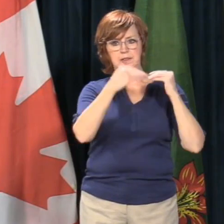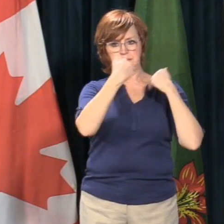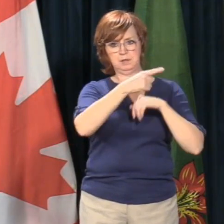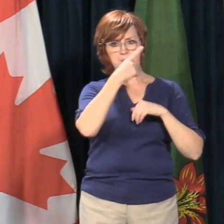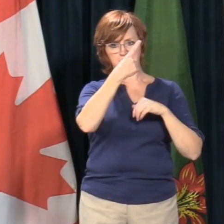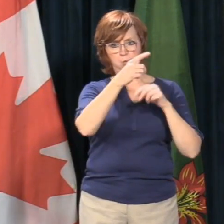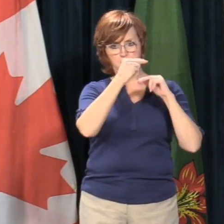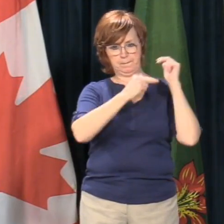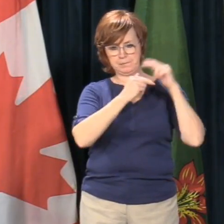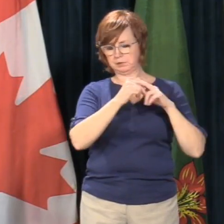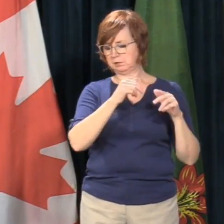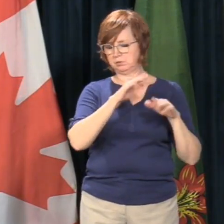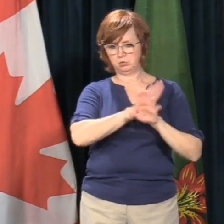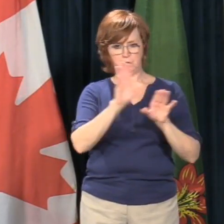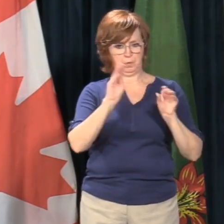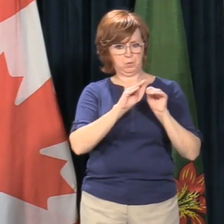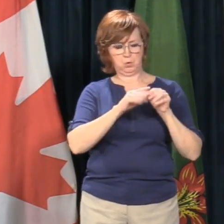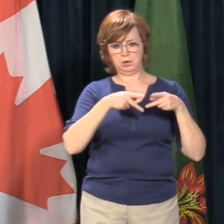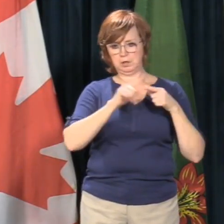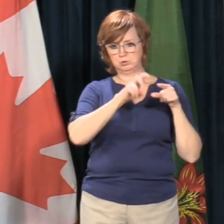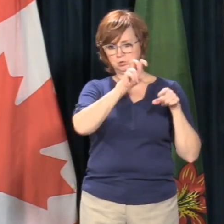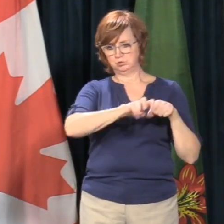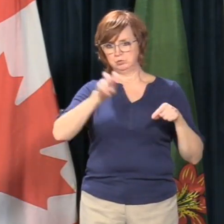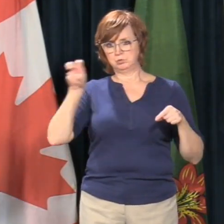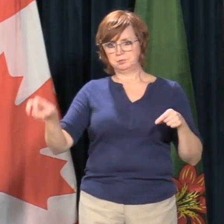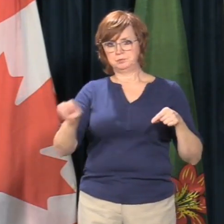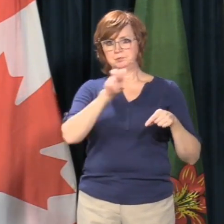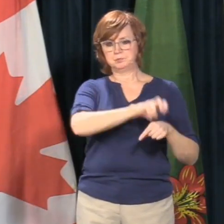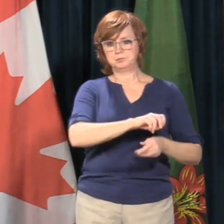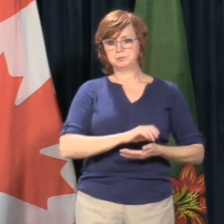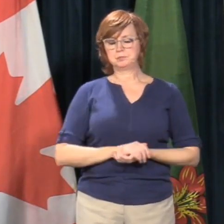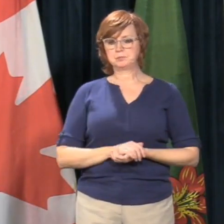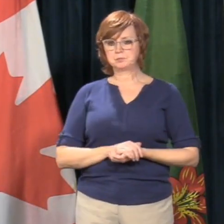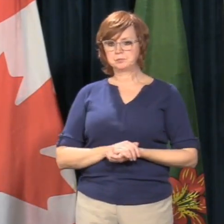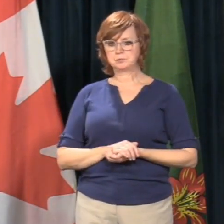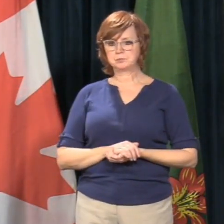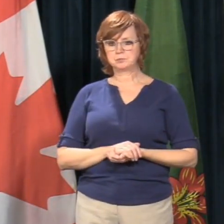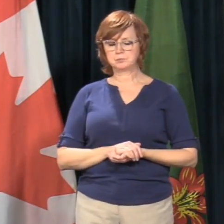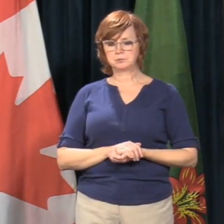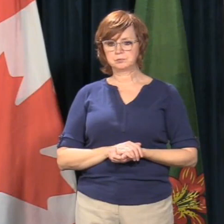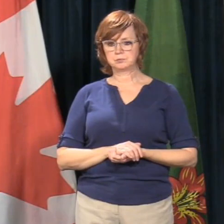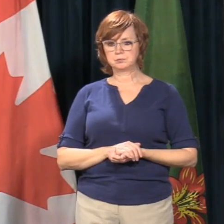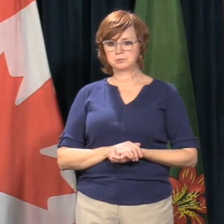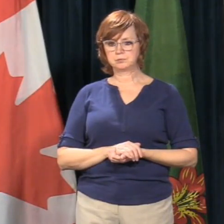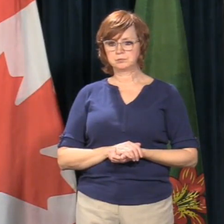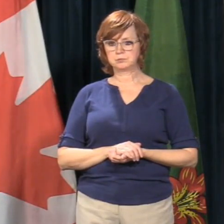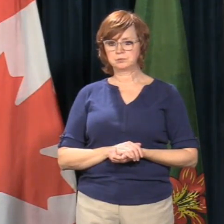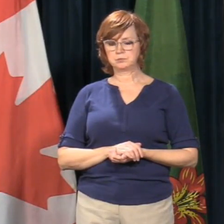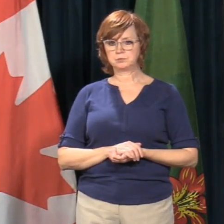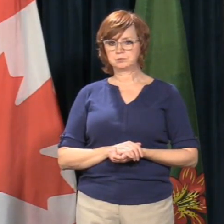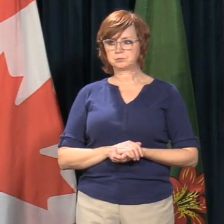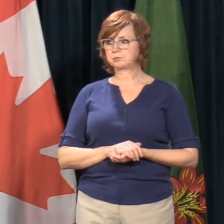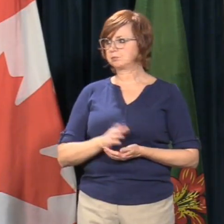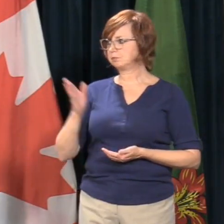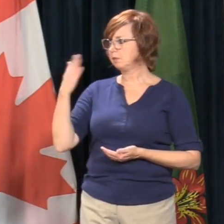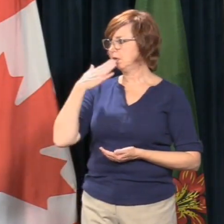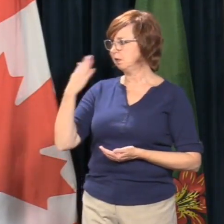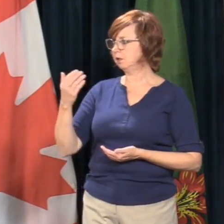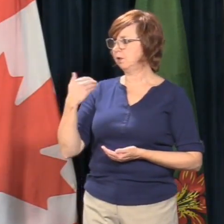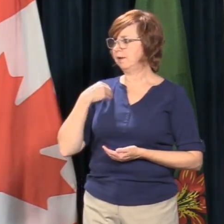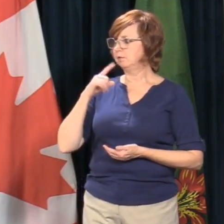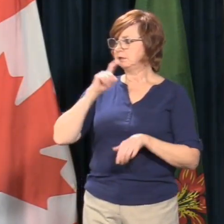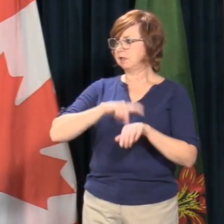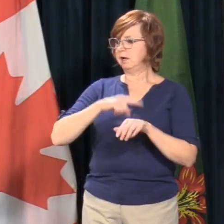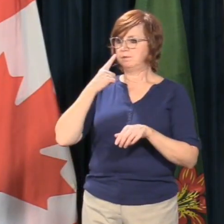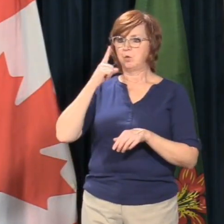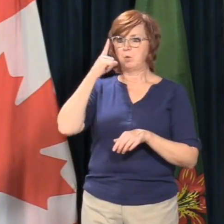So this is all the measures that I meant about control measures. Thank you. I think we have time for